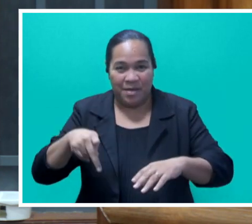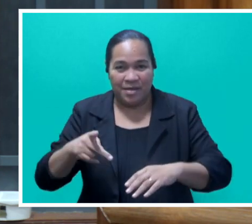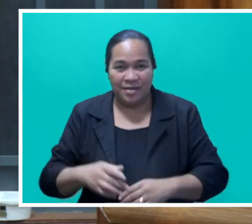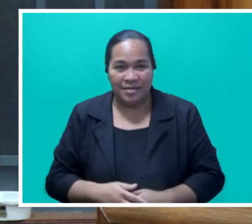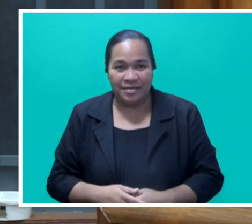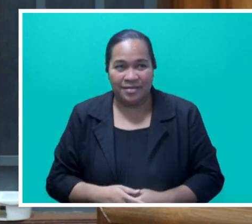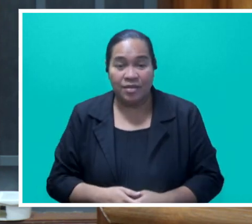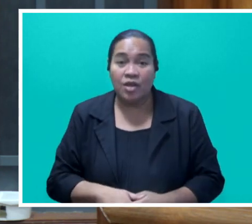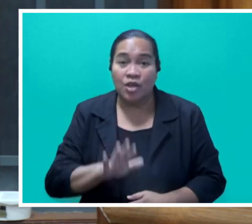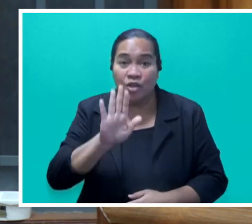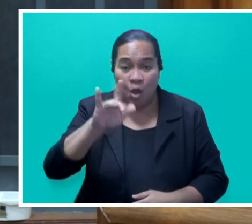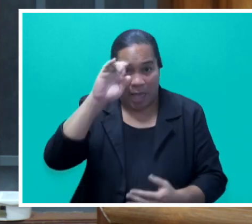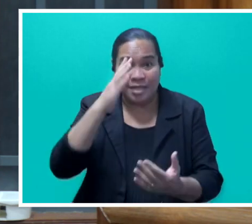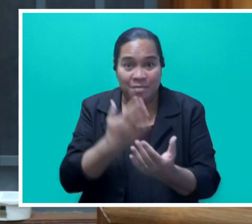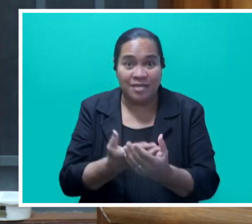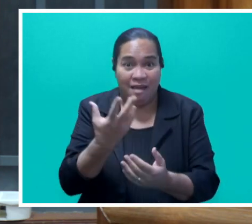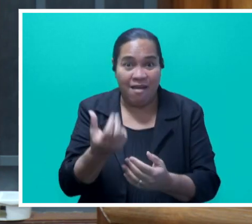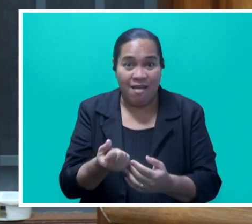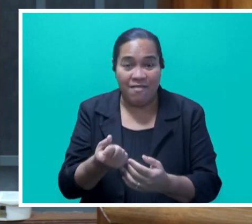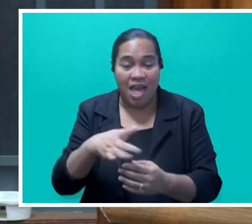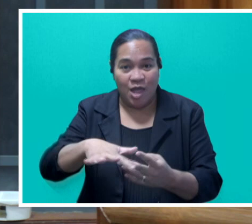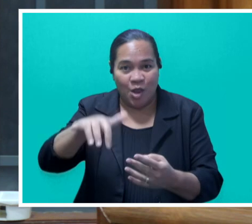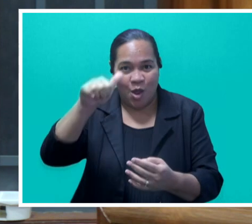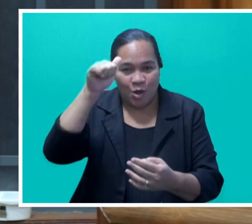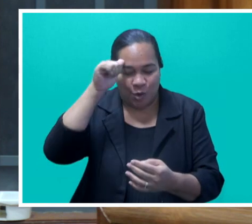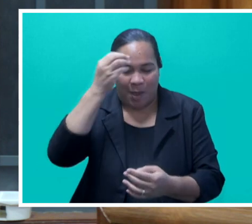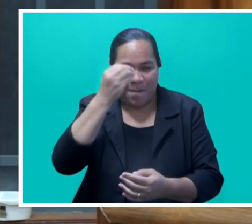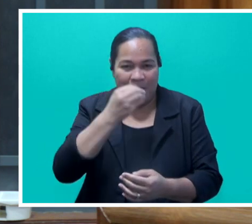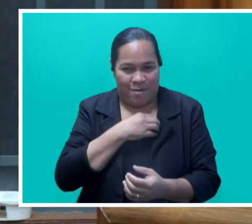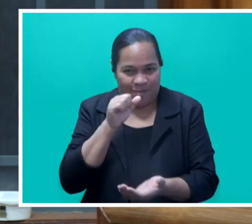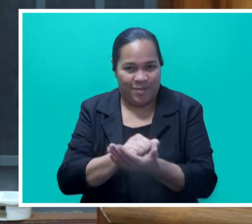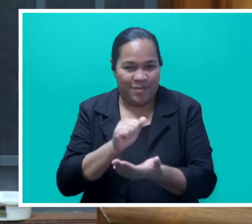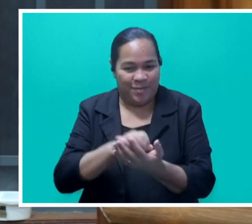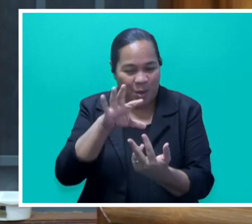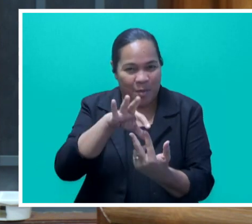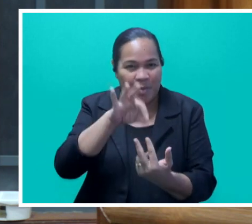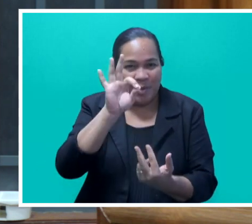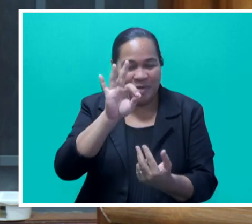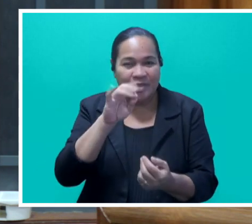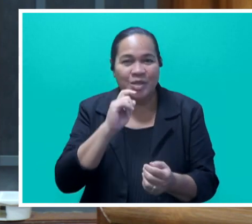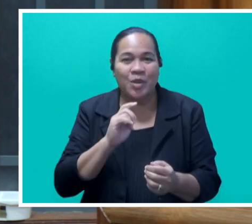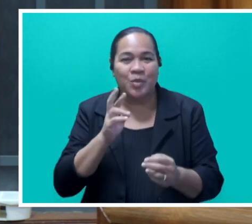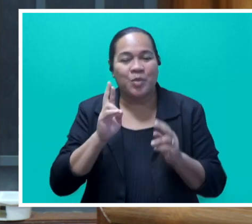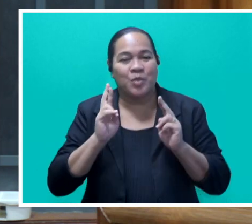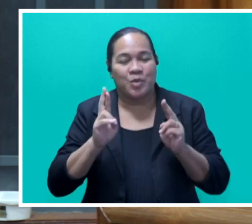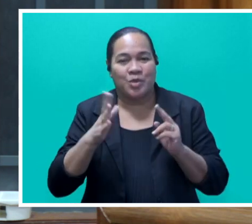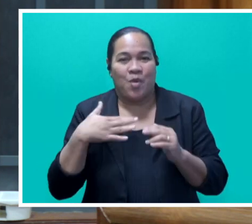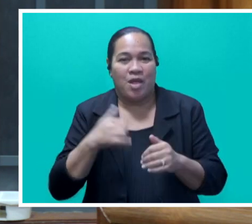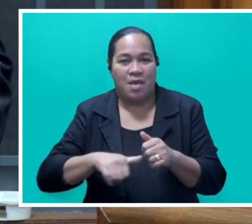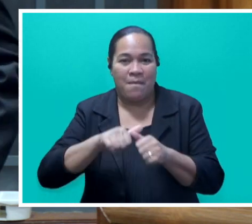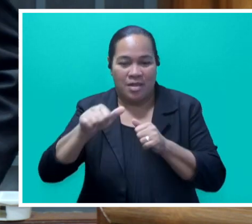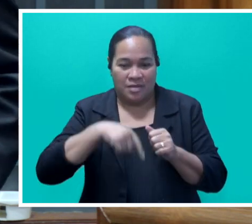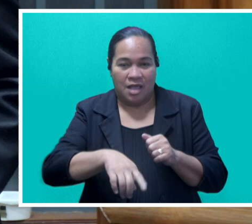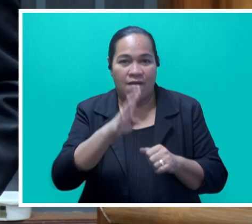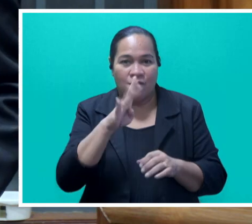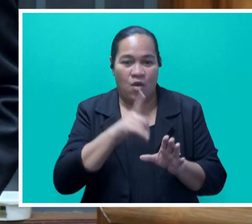your experience and knowledge, we believe that it is an appropriate appointment, and we wish you well in these 4 years. Likewise,